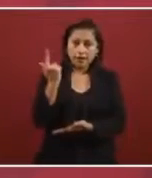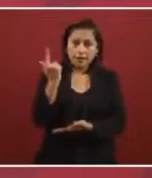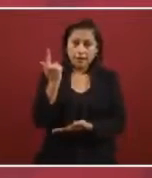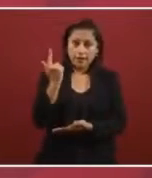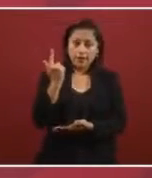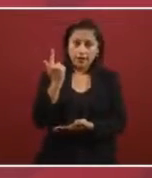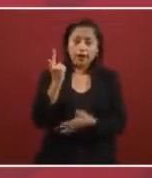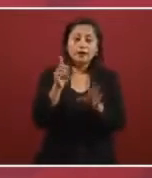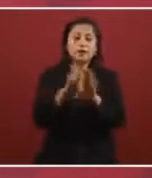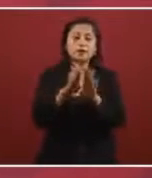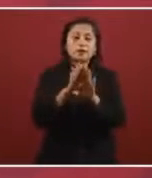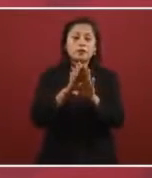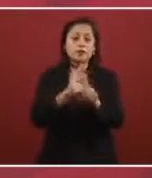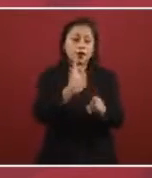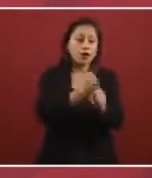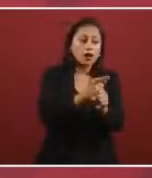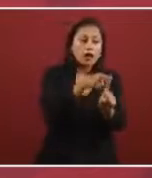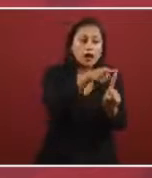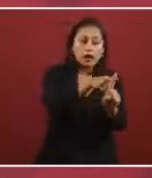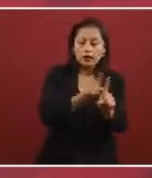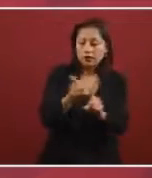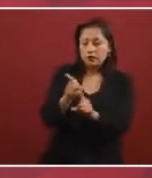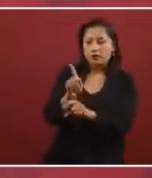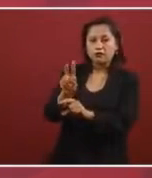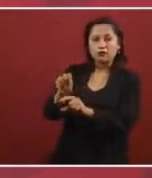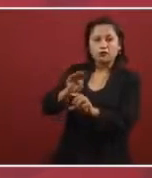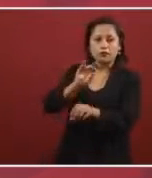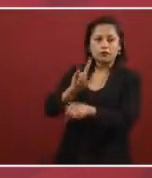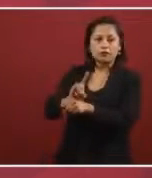be unos applied y a to otros some no. and not to others.